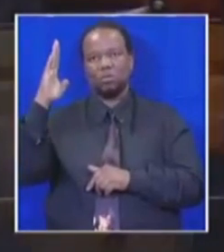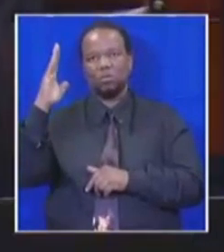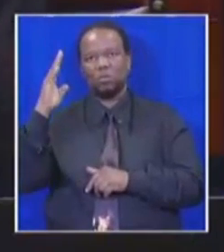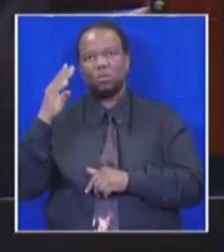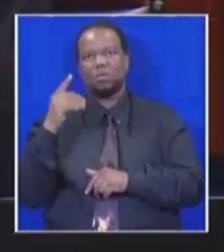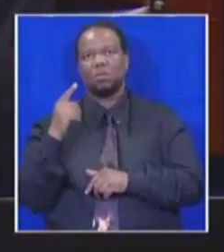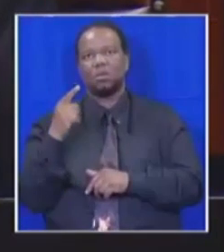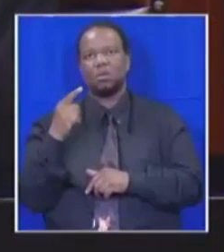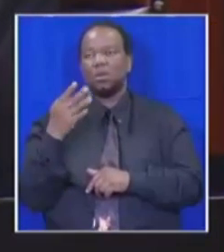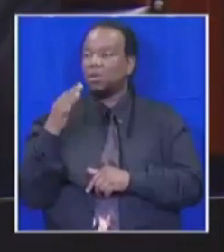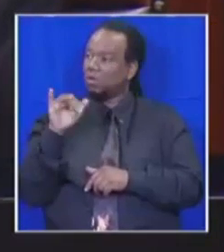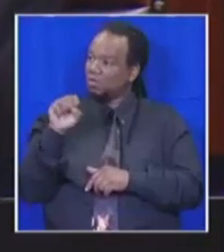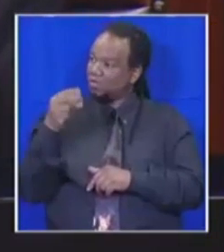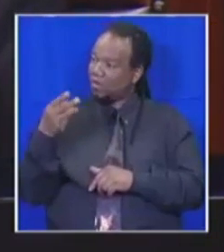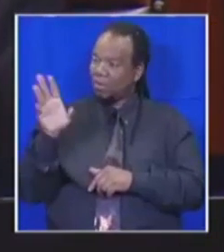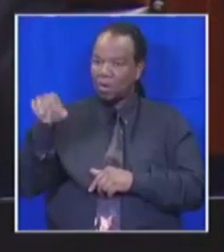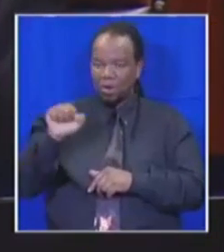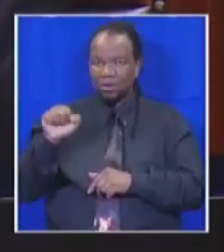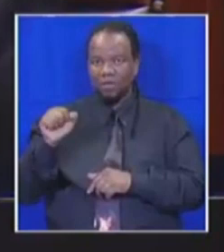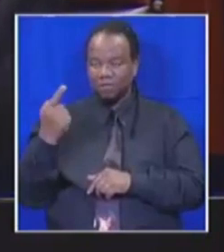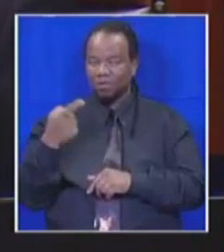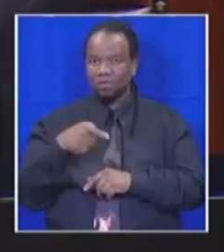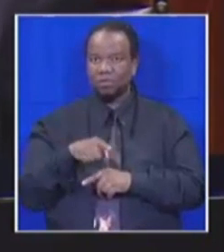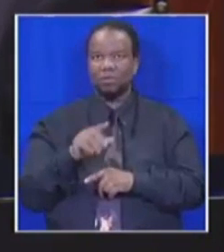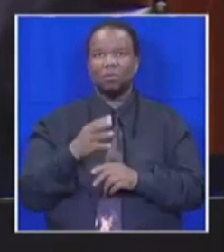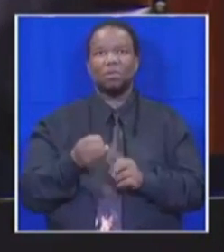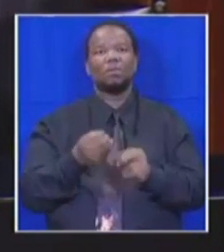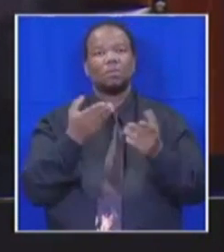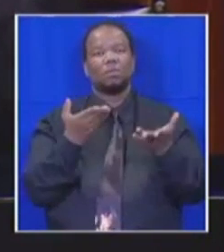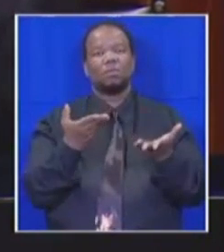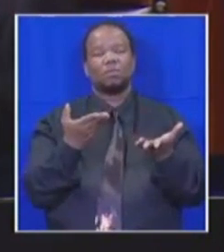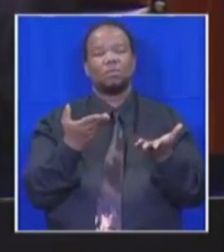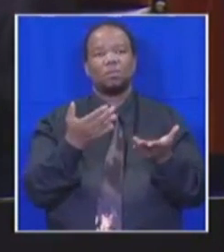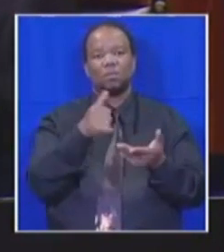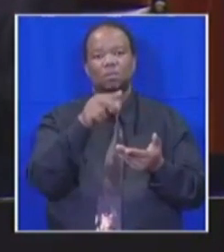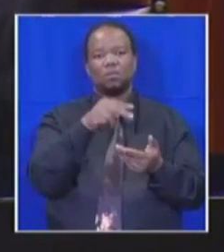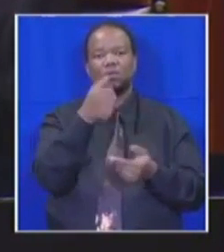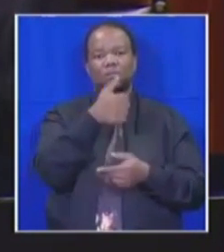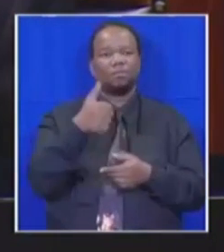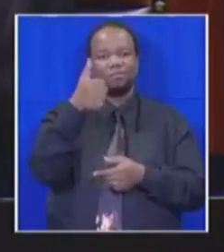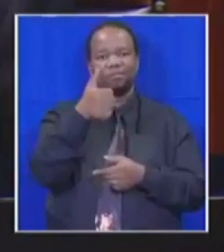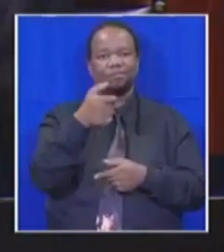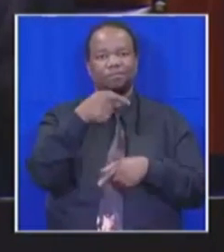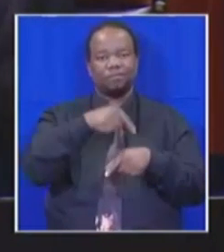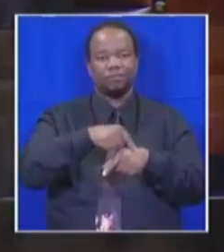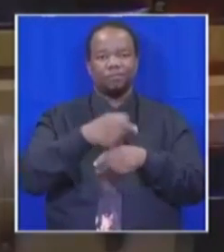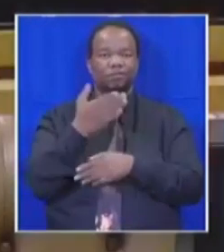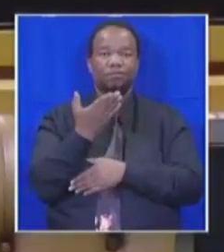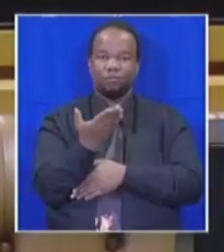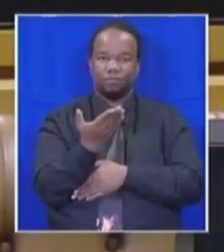If you agree, Honorable Shivambu. Okay. Honorable Chief Whip, it's your time.